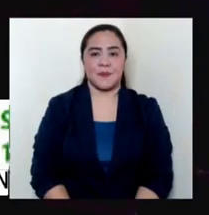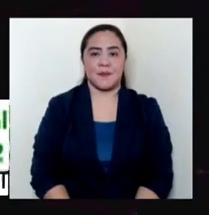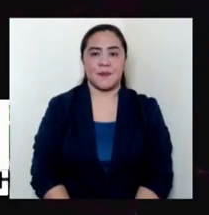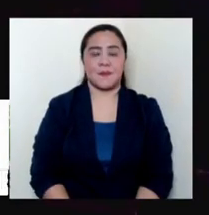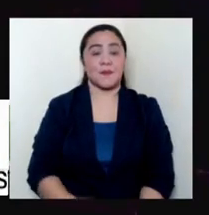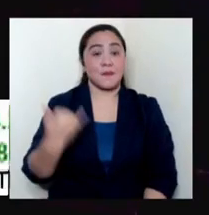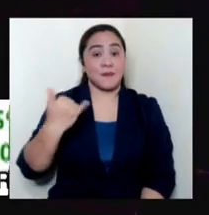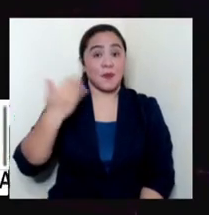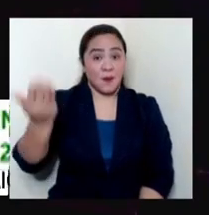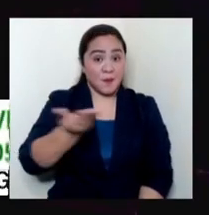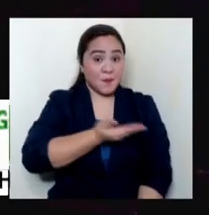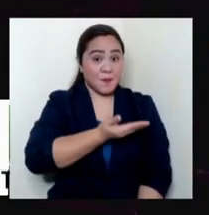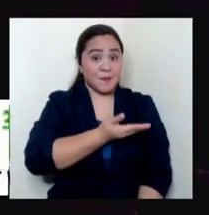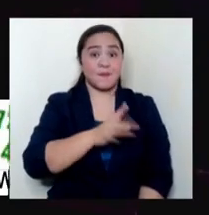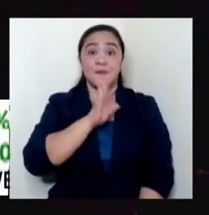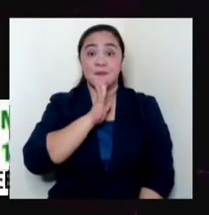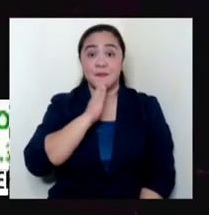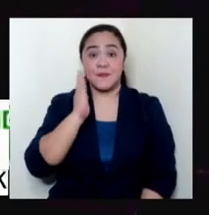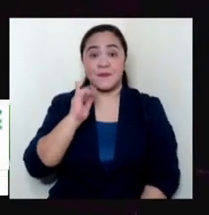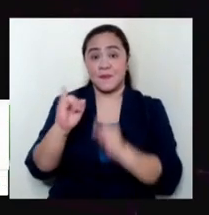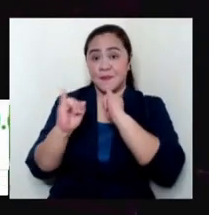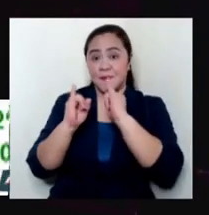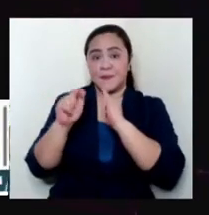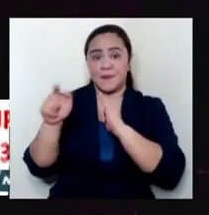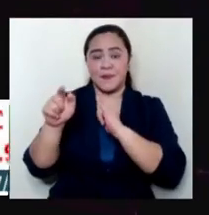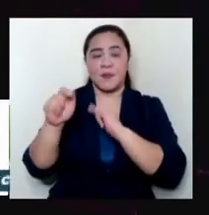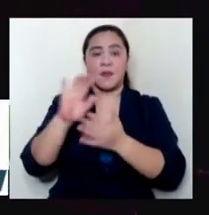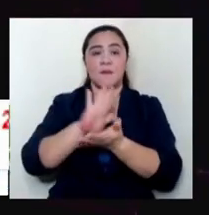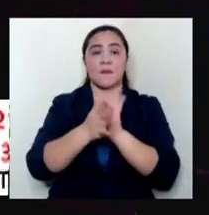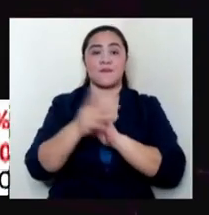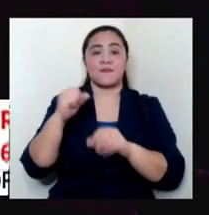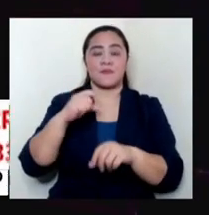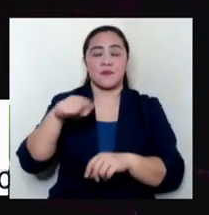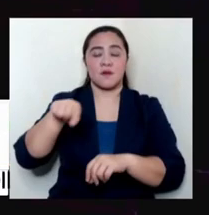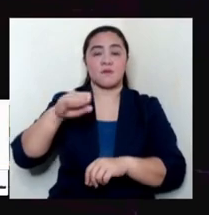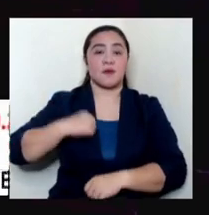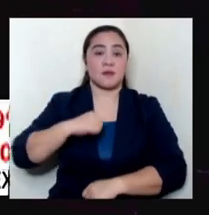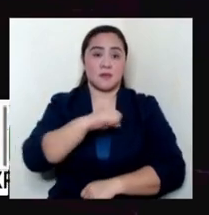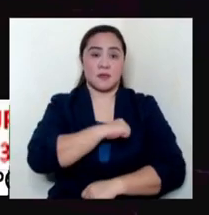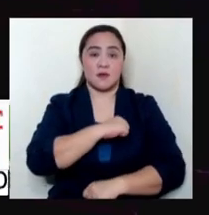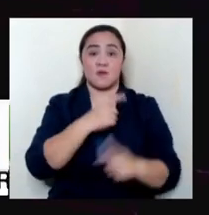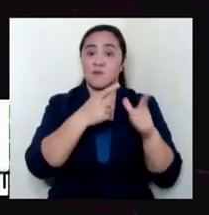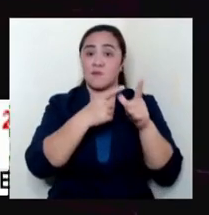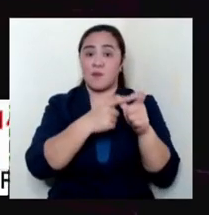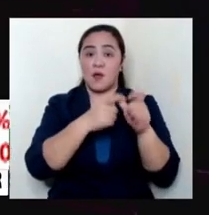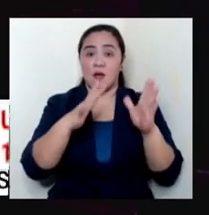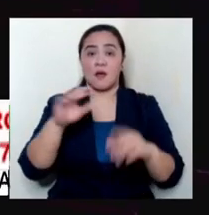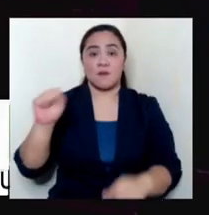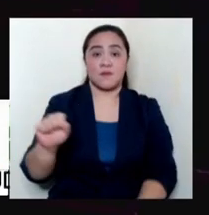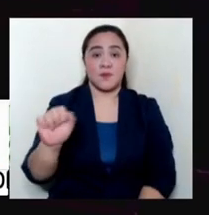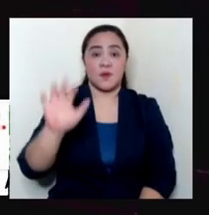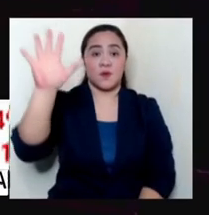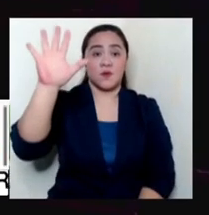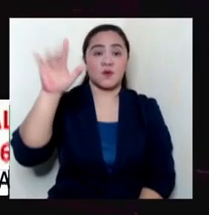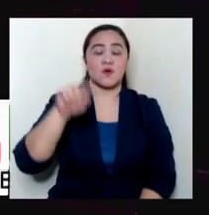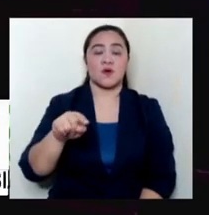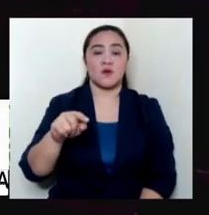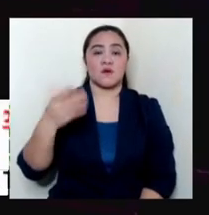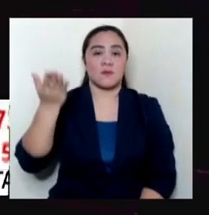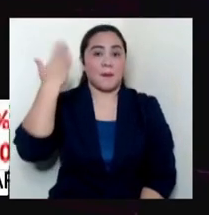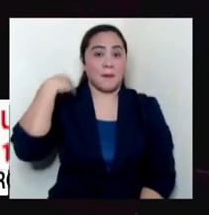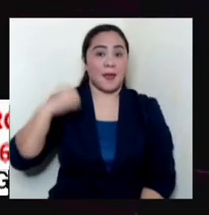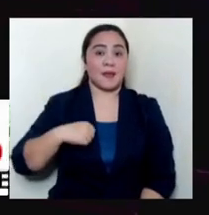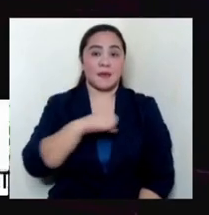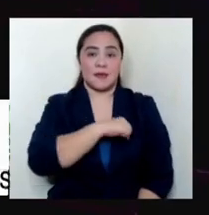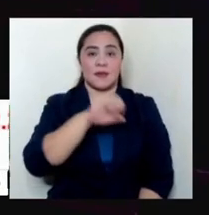Well, our first guest today is one of the most sought-after 2022 senatorial candidates. Sorsogon Governor and former Senator Francis